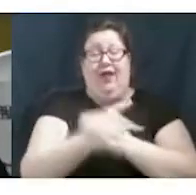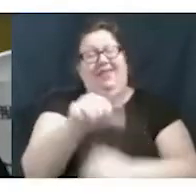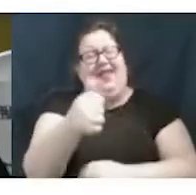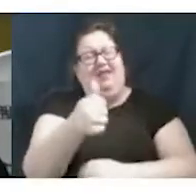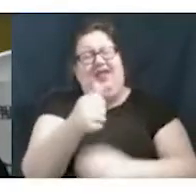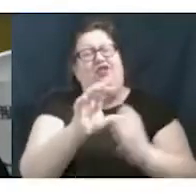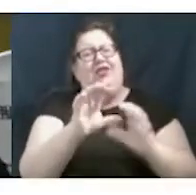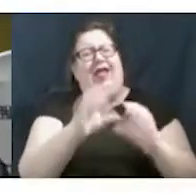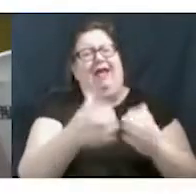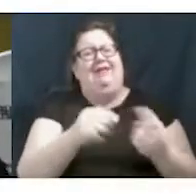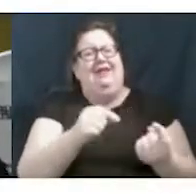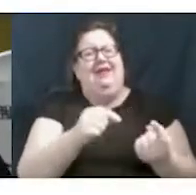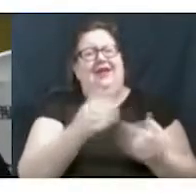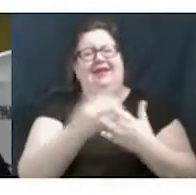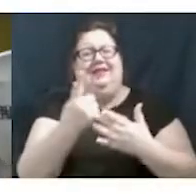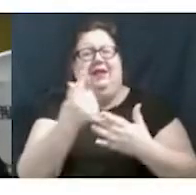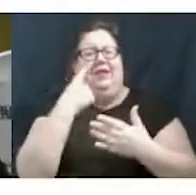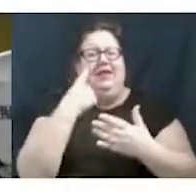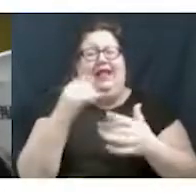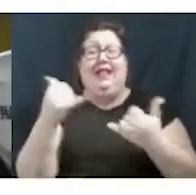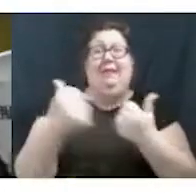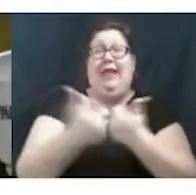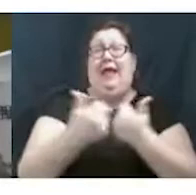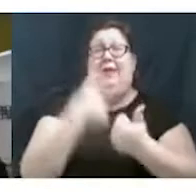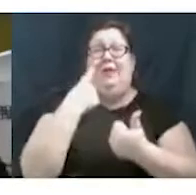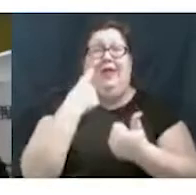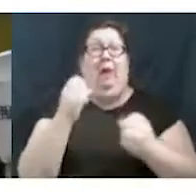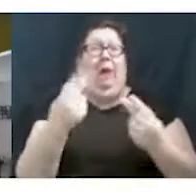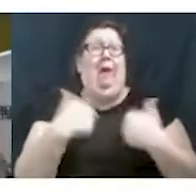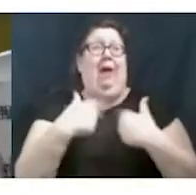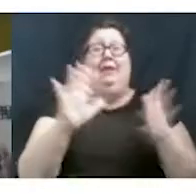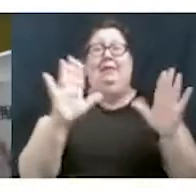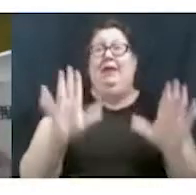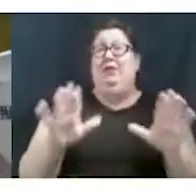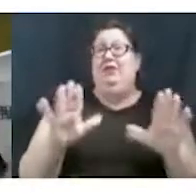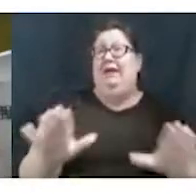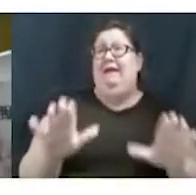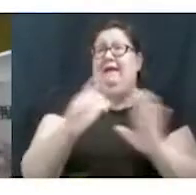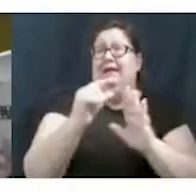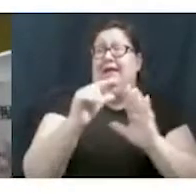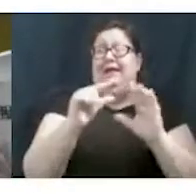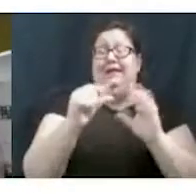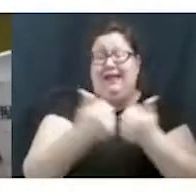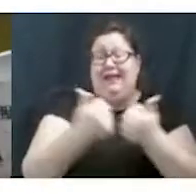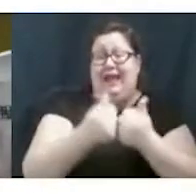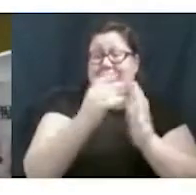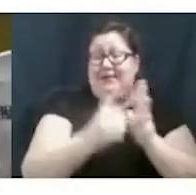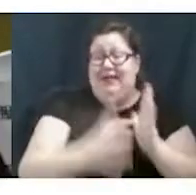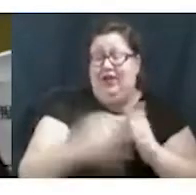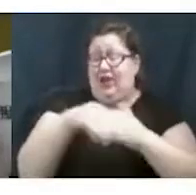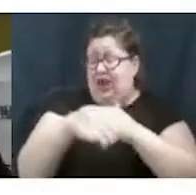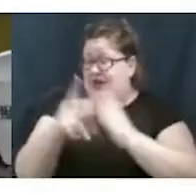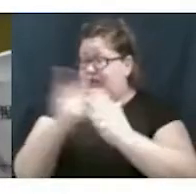right? Someone plays games, so they want to go and be a great game designer. And then you go into programming and you spend 2 weeks on